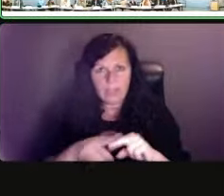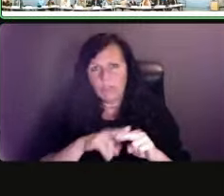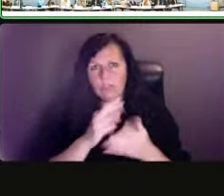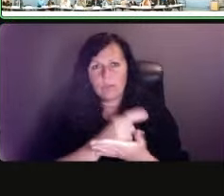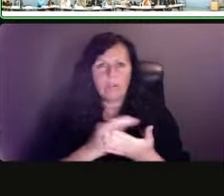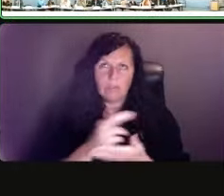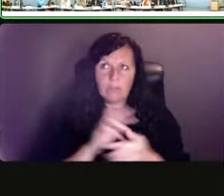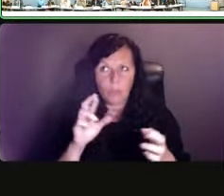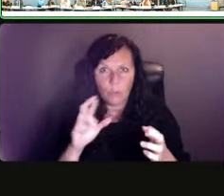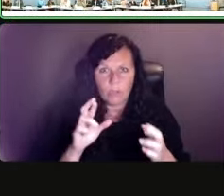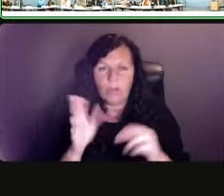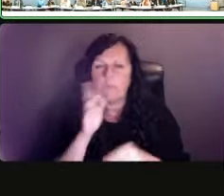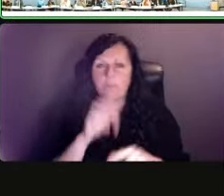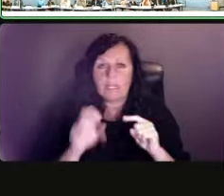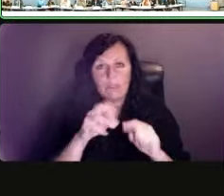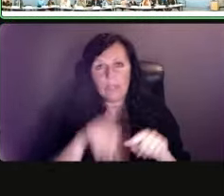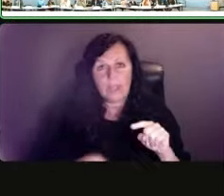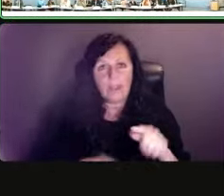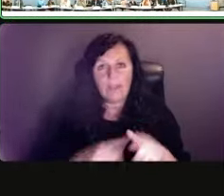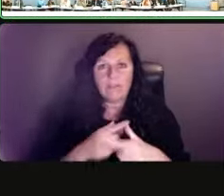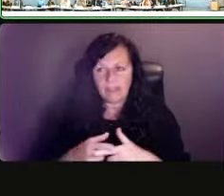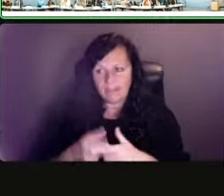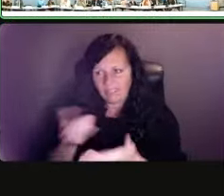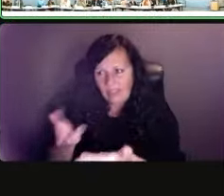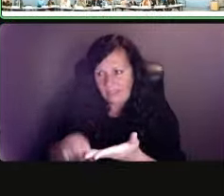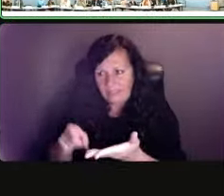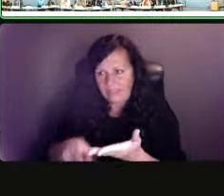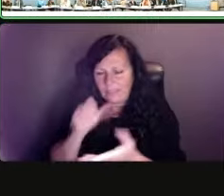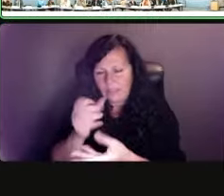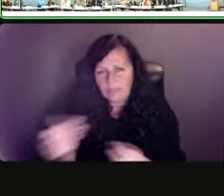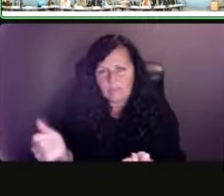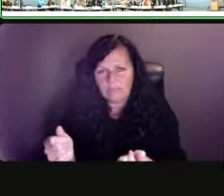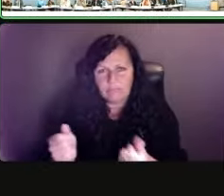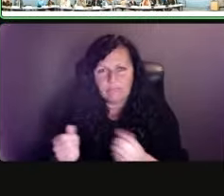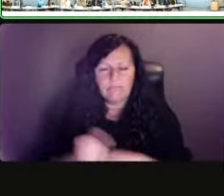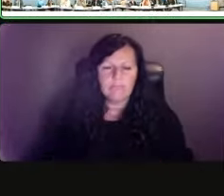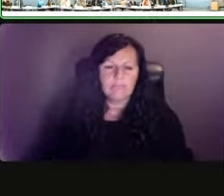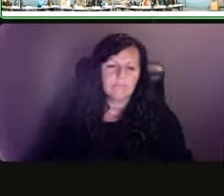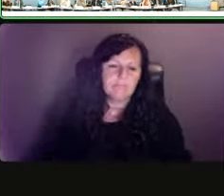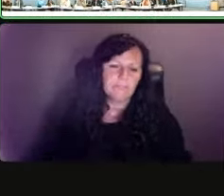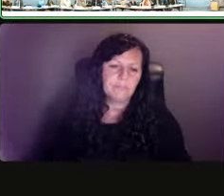the need does not go away. So absolutely.